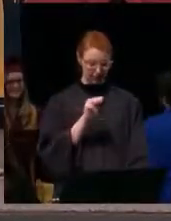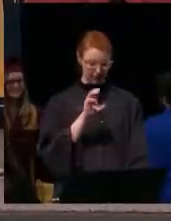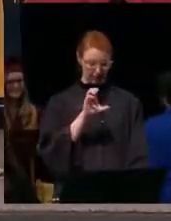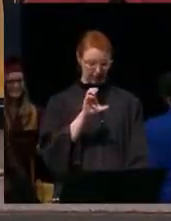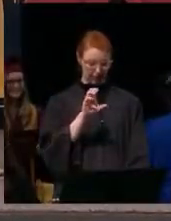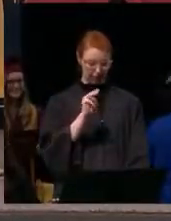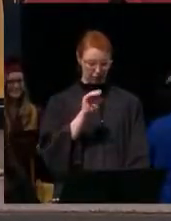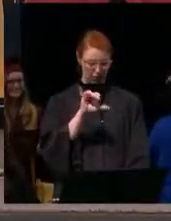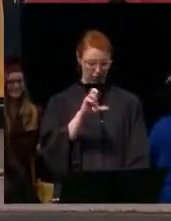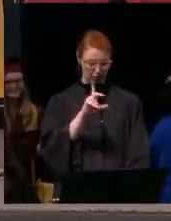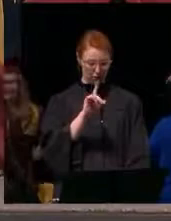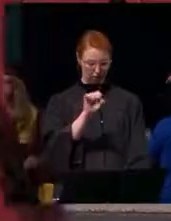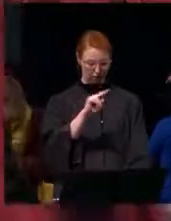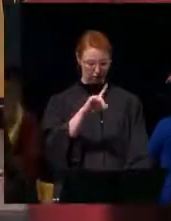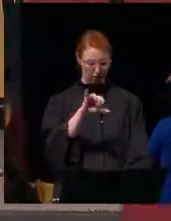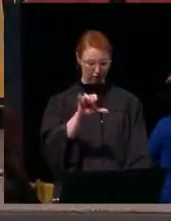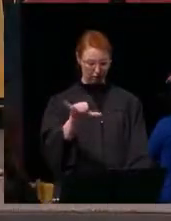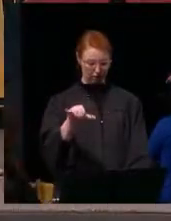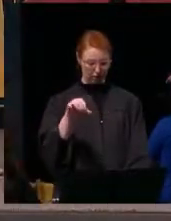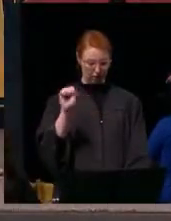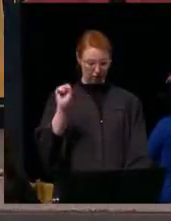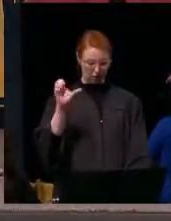Mackenzie Schroeder.